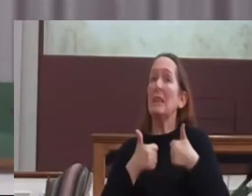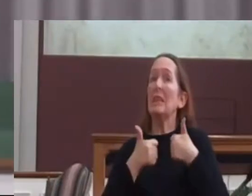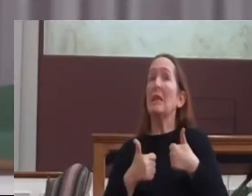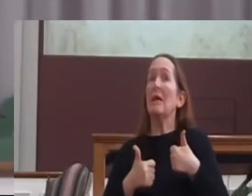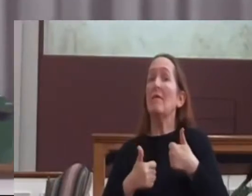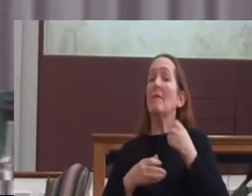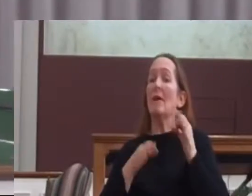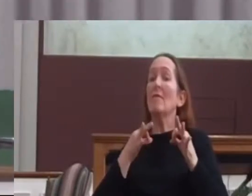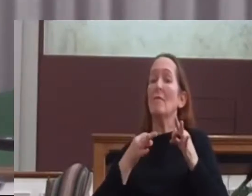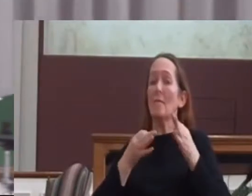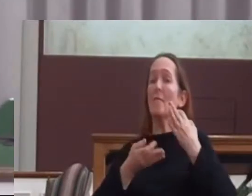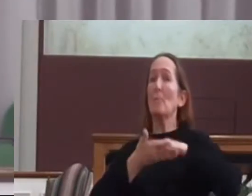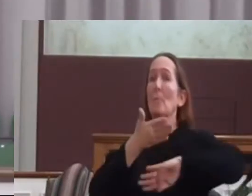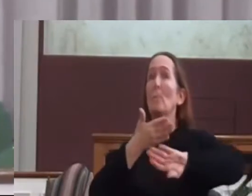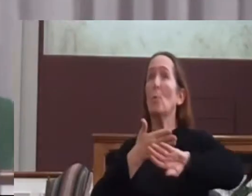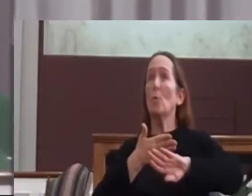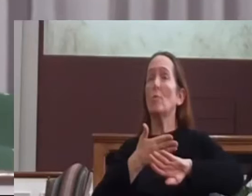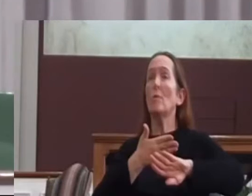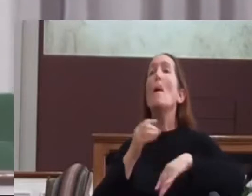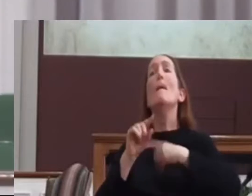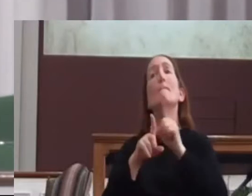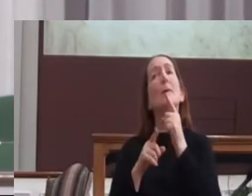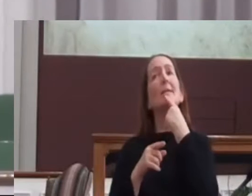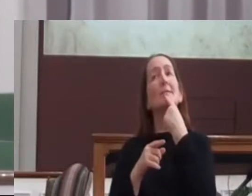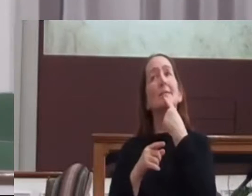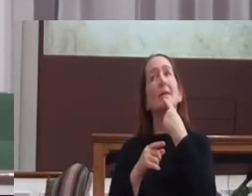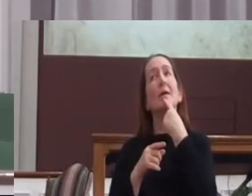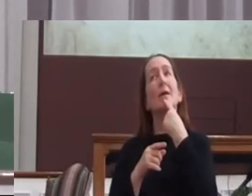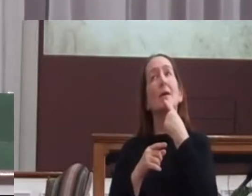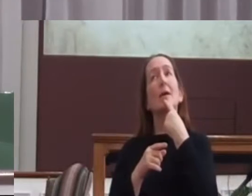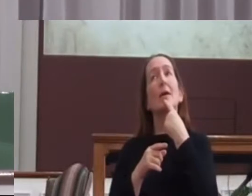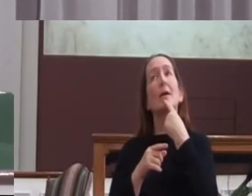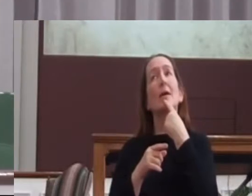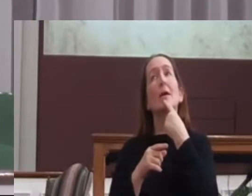That they may not have lived had they been born.